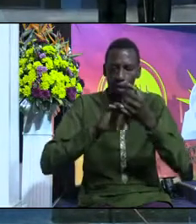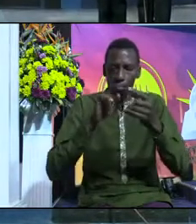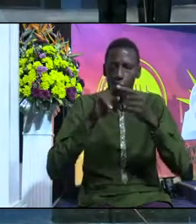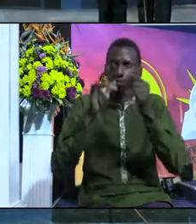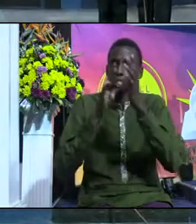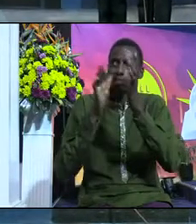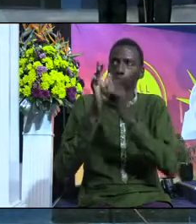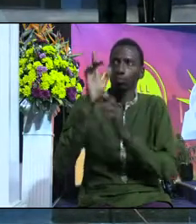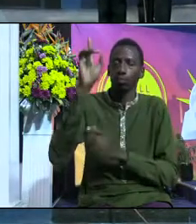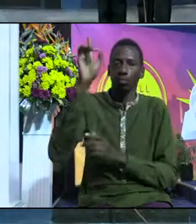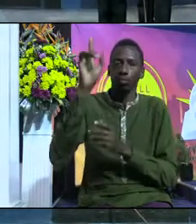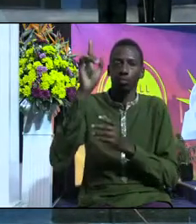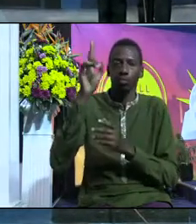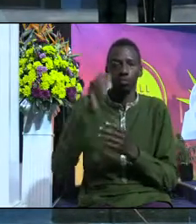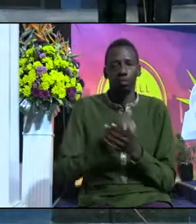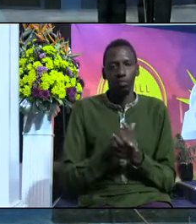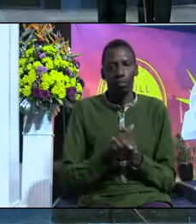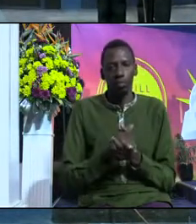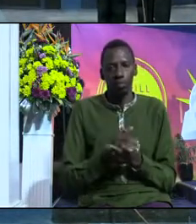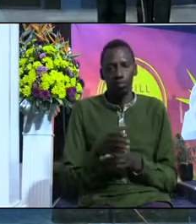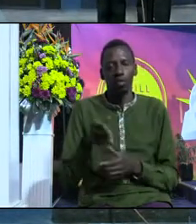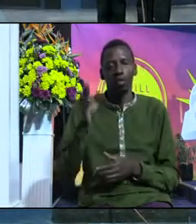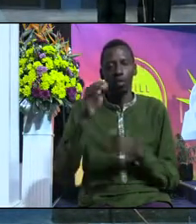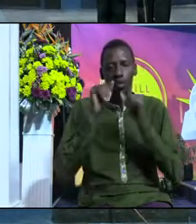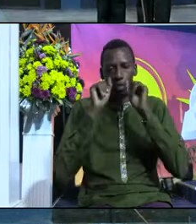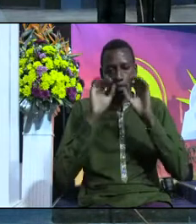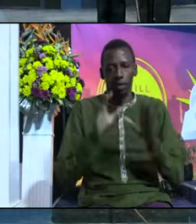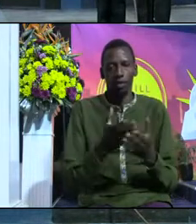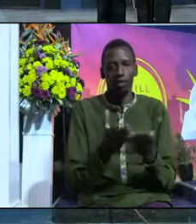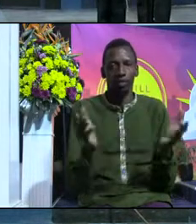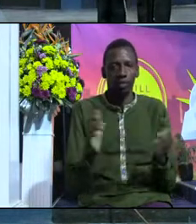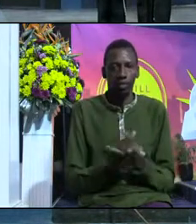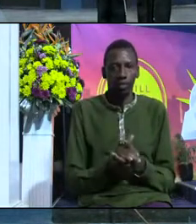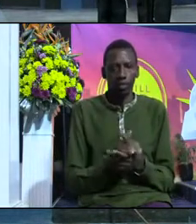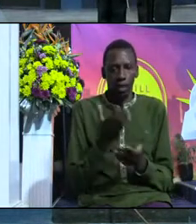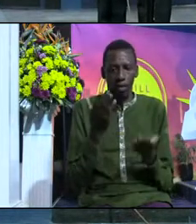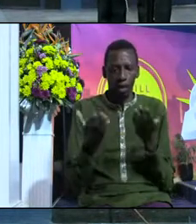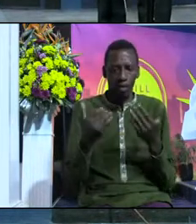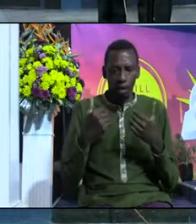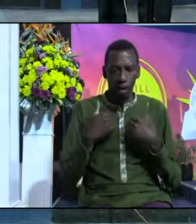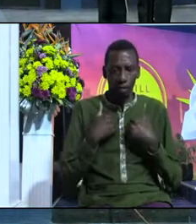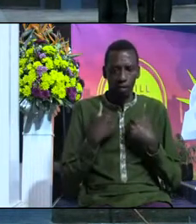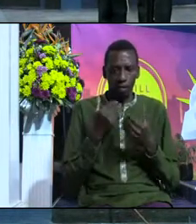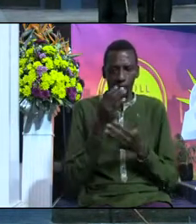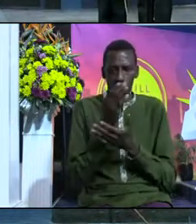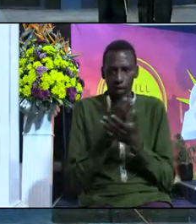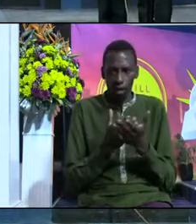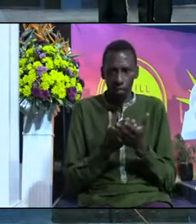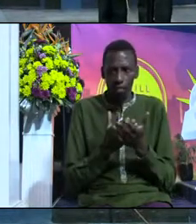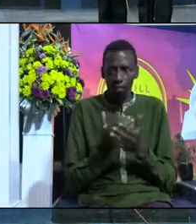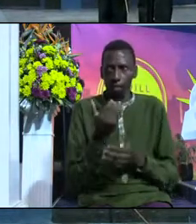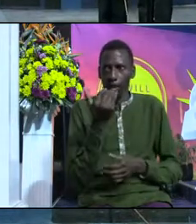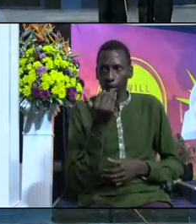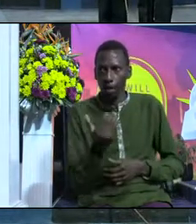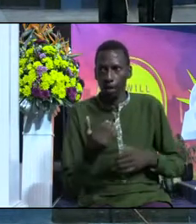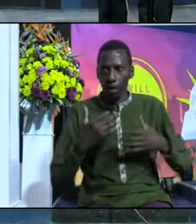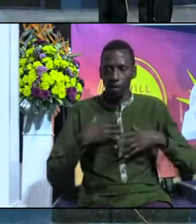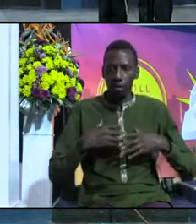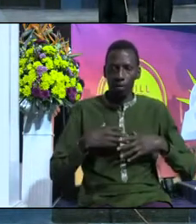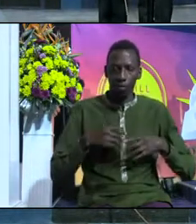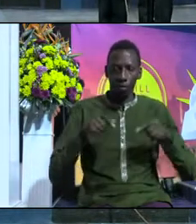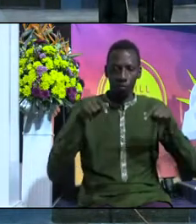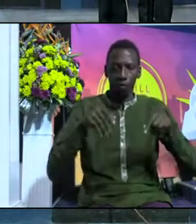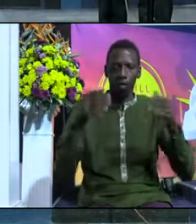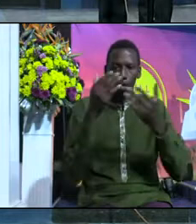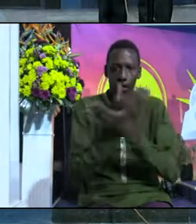bless you. God bless you. There may be some, you can take them down. There may be some young people here tonight who did not married, but you want to say,